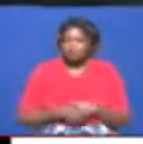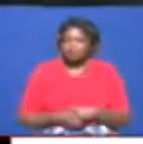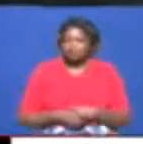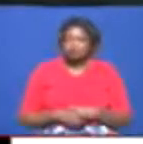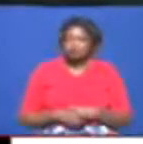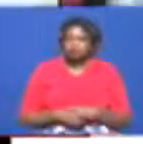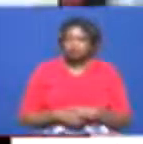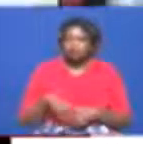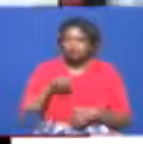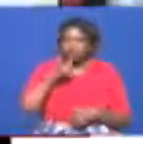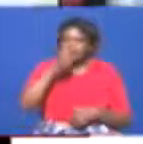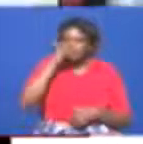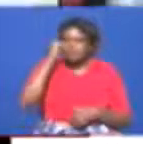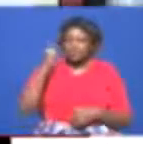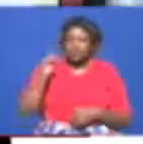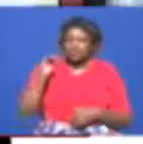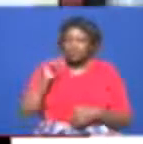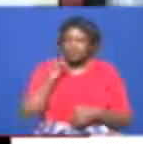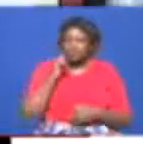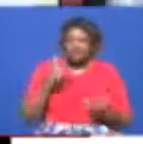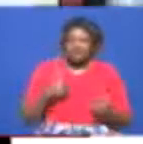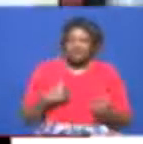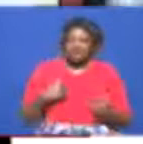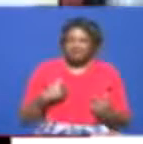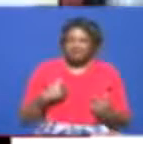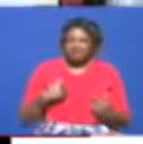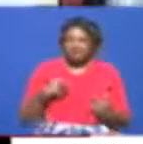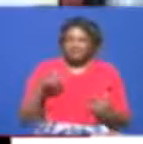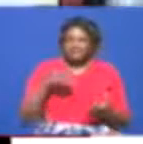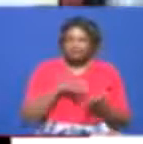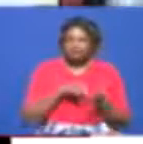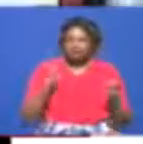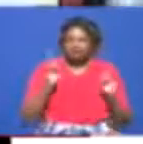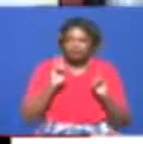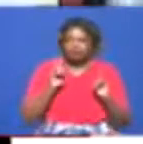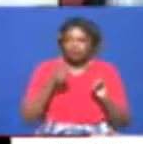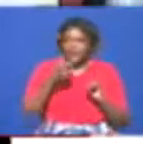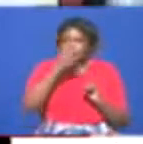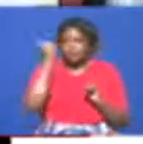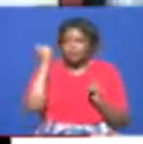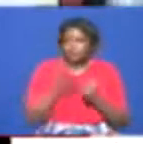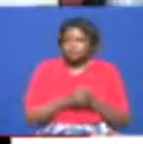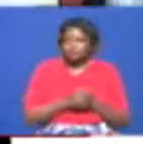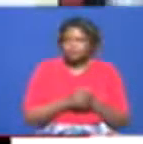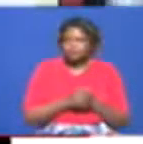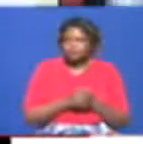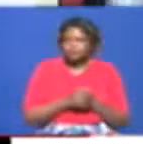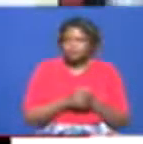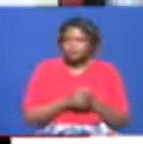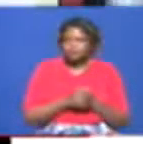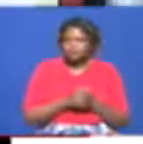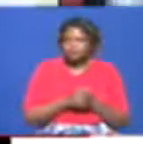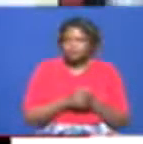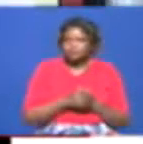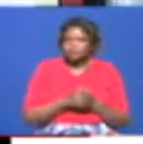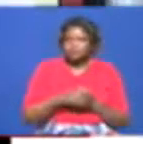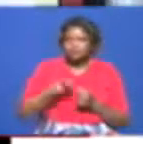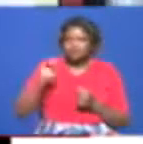because other counties don't have such cases. It is just because in